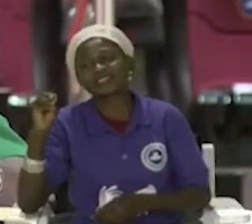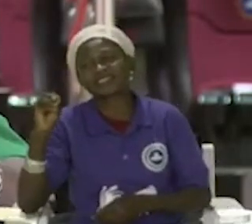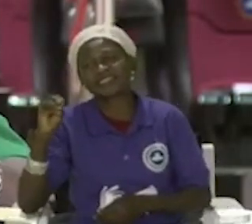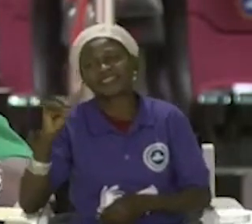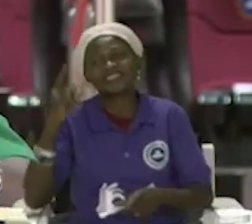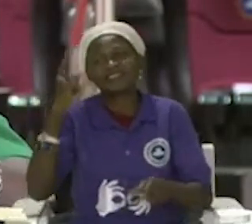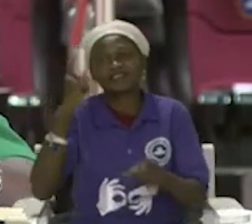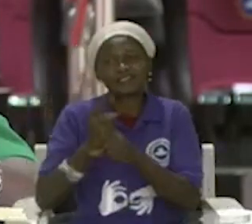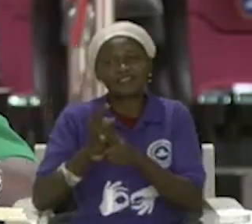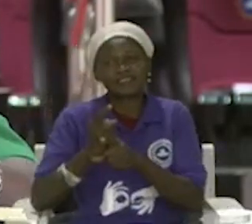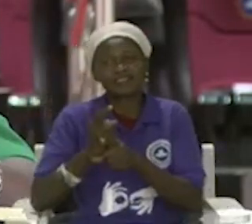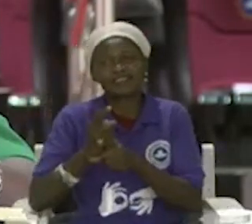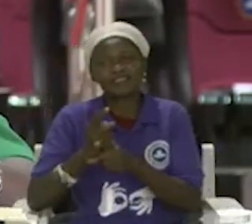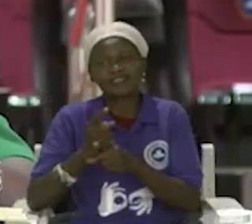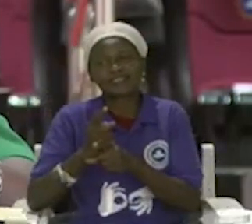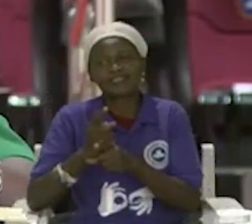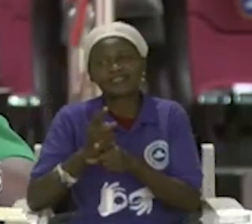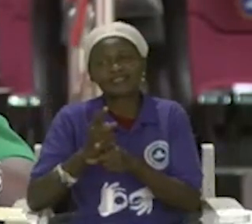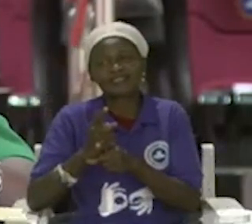just